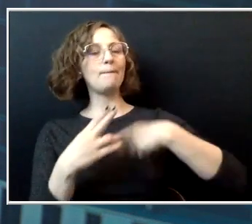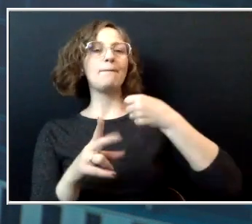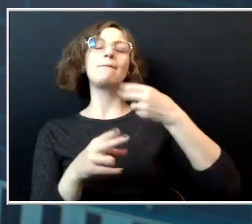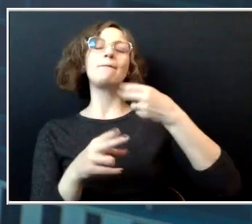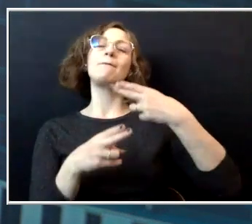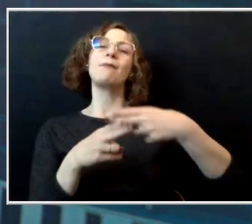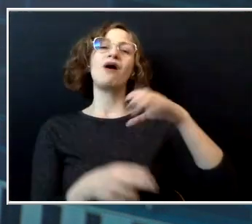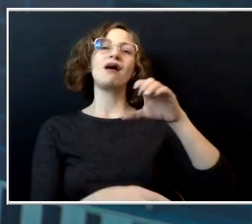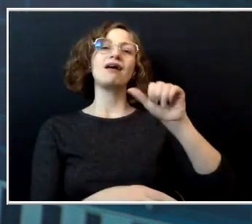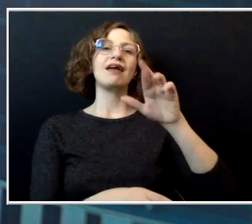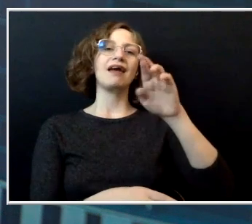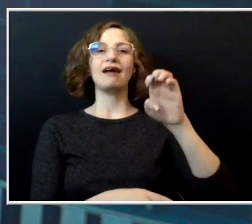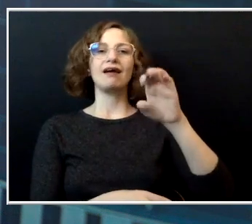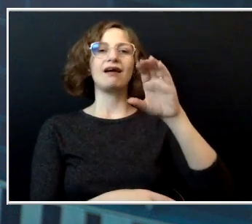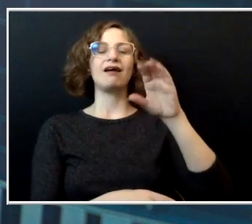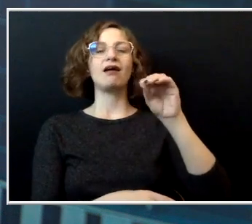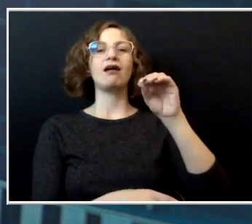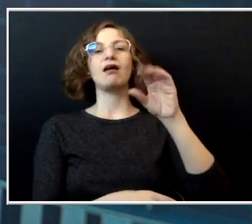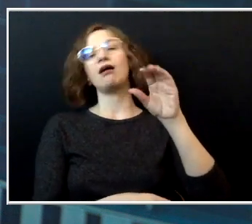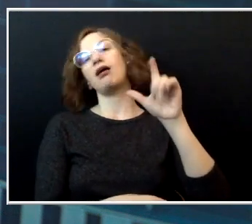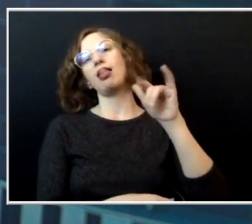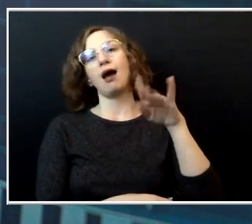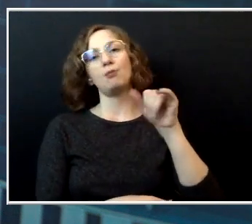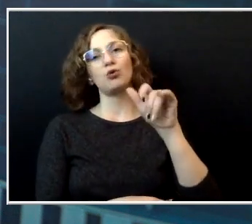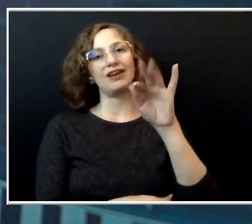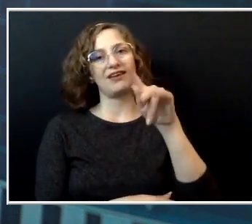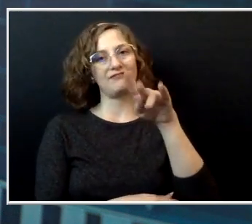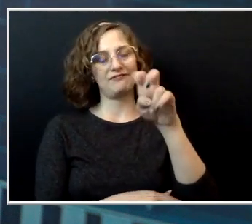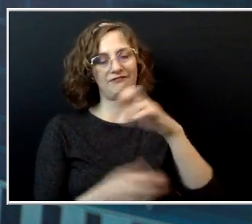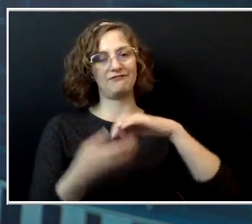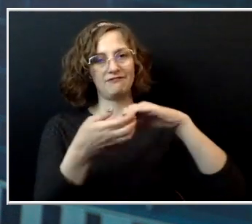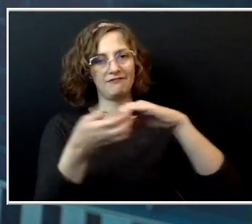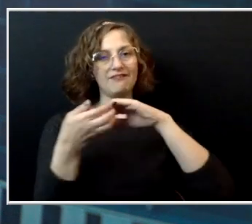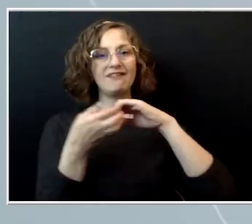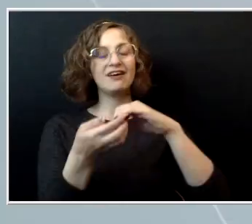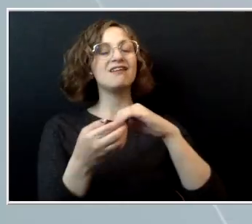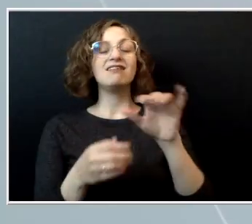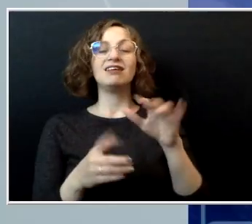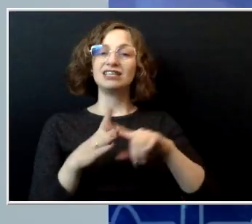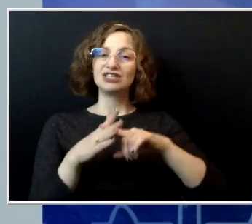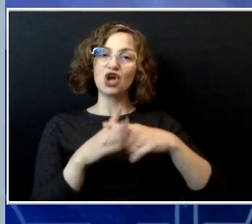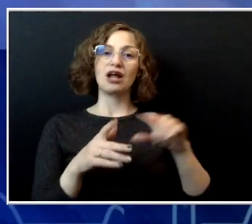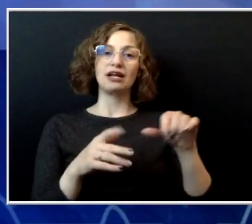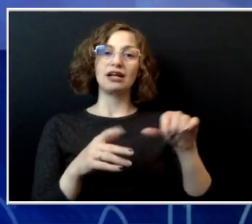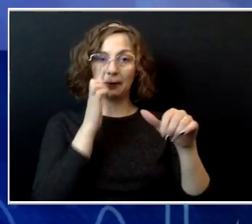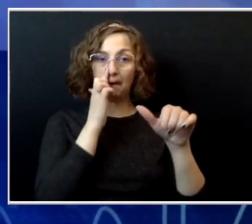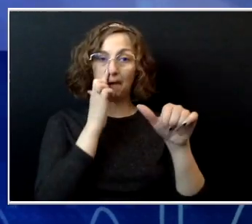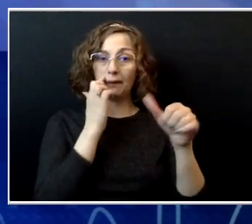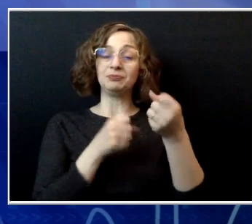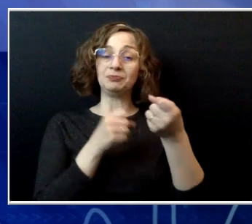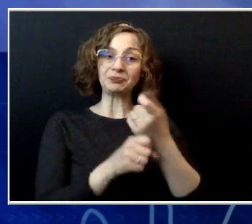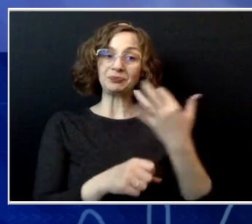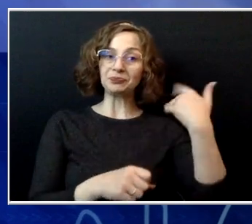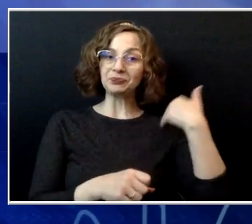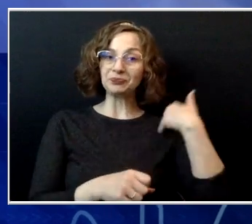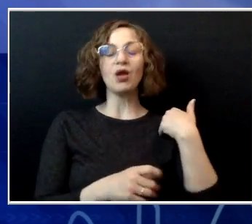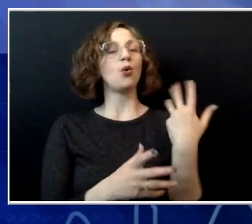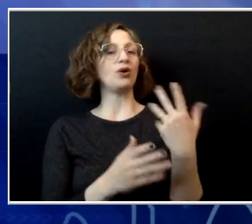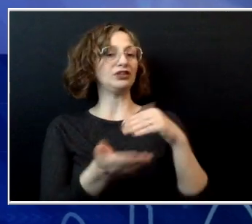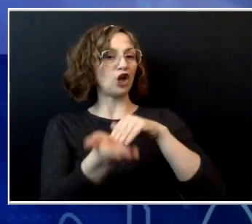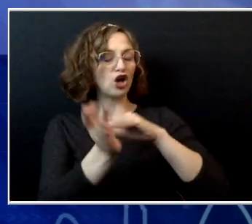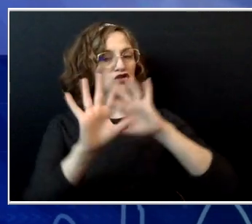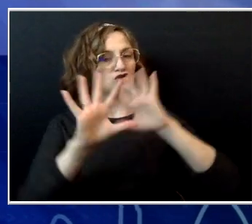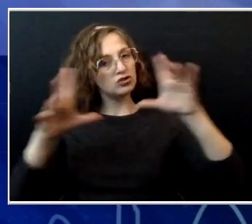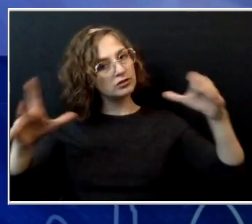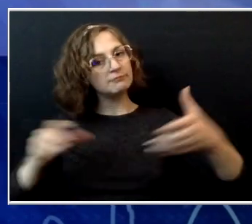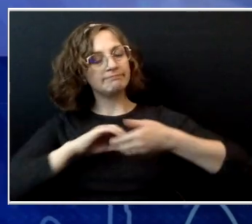of rural hospitals and providers who came together to improve treatments and outcomes. We welcome Jody Schmidt,